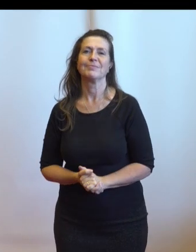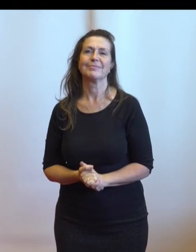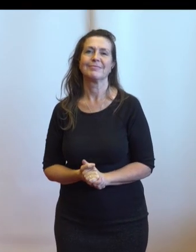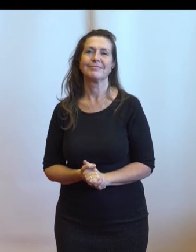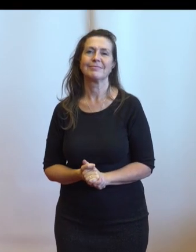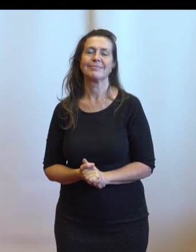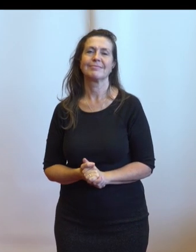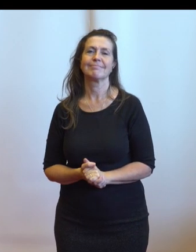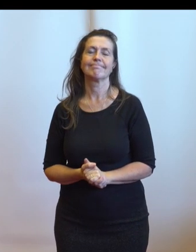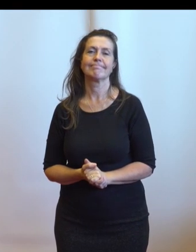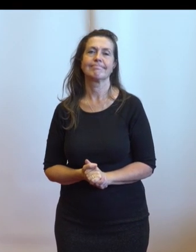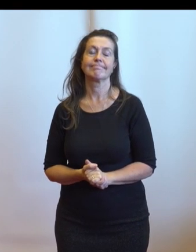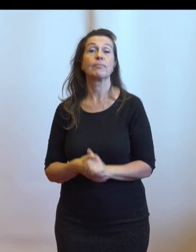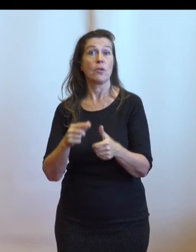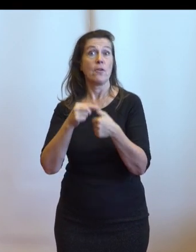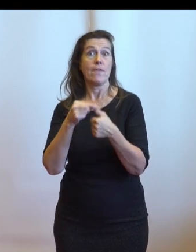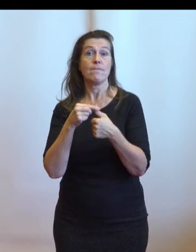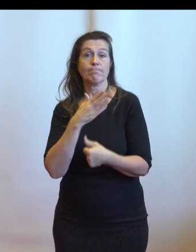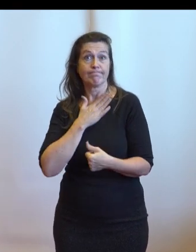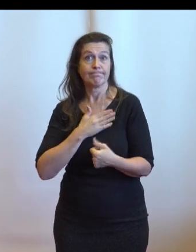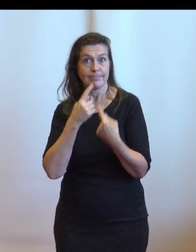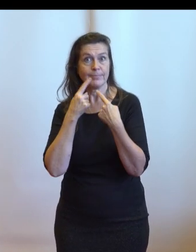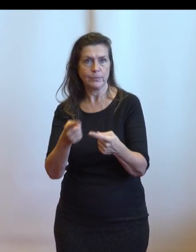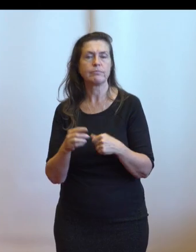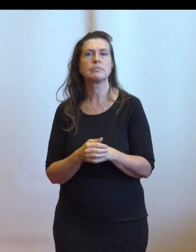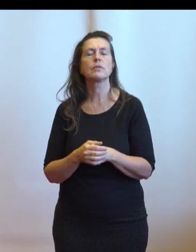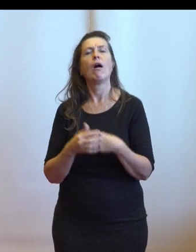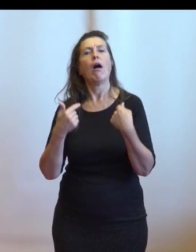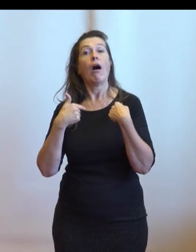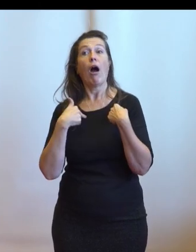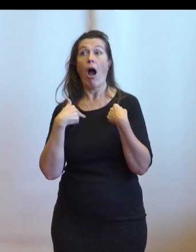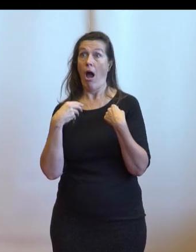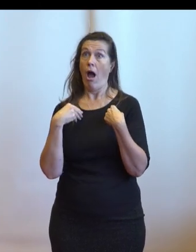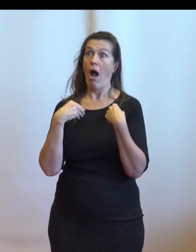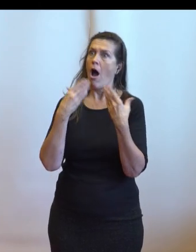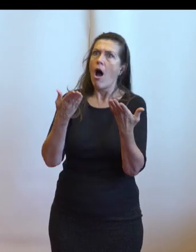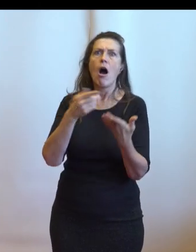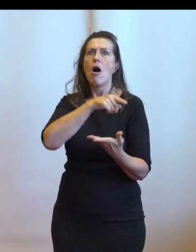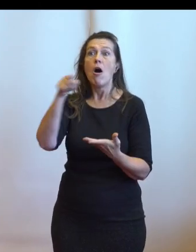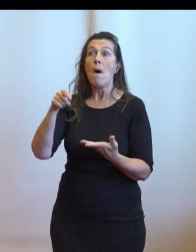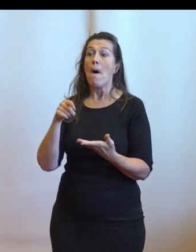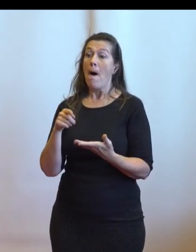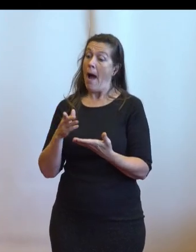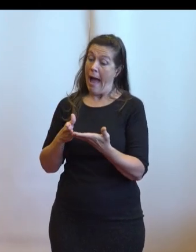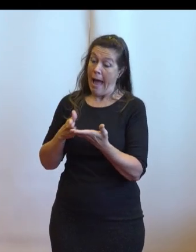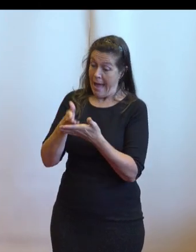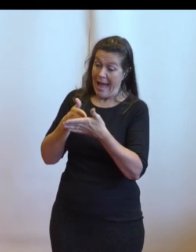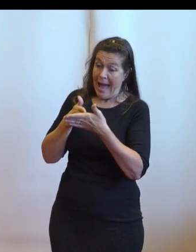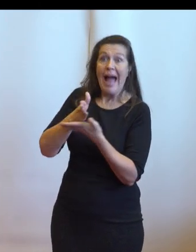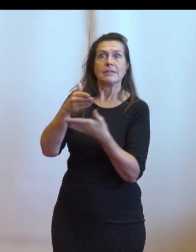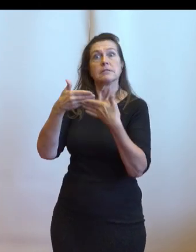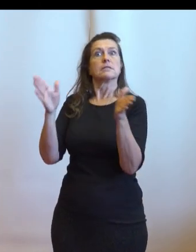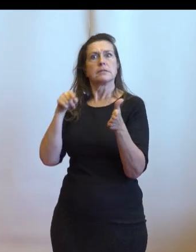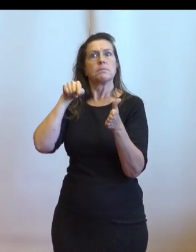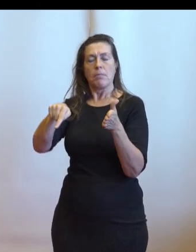So the first thing I wanted to share with you, and I realise I'm not actually giving you the business case for why you want to make stuff accessible, but I'm kind of thinking by being